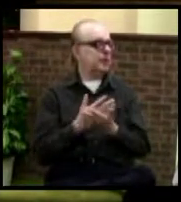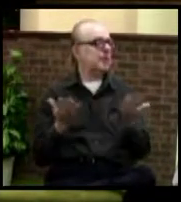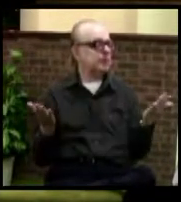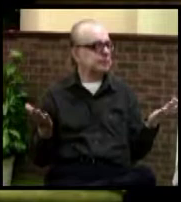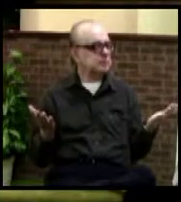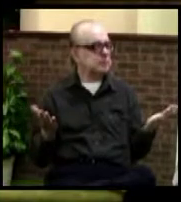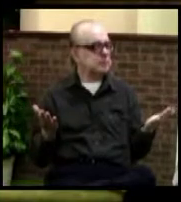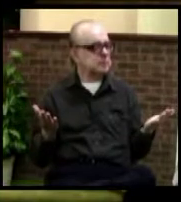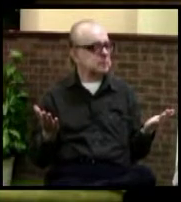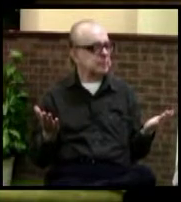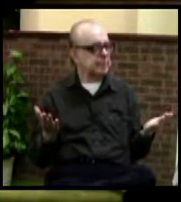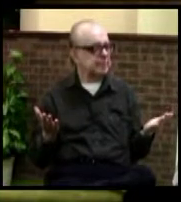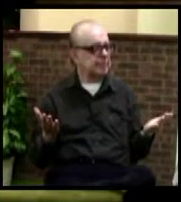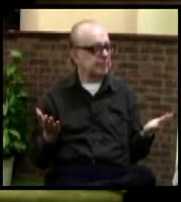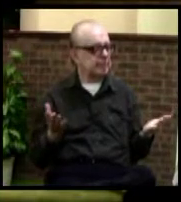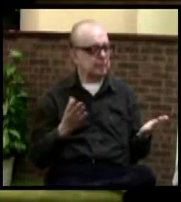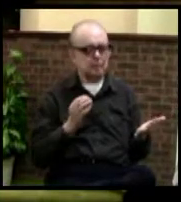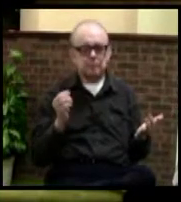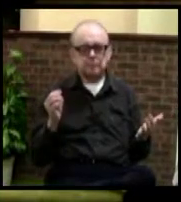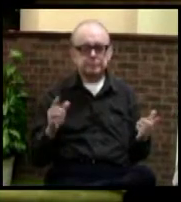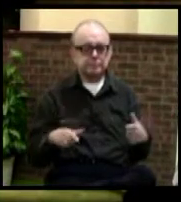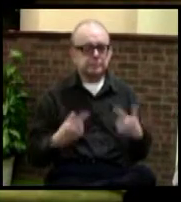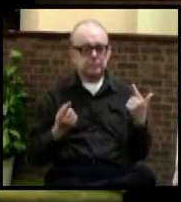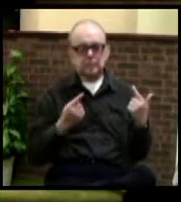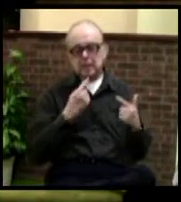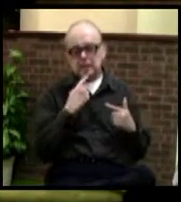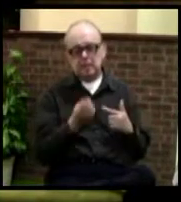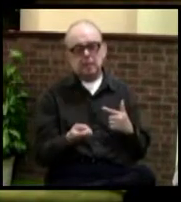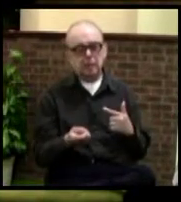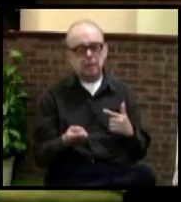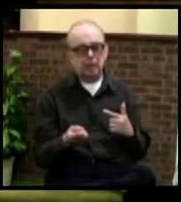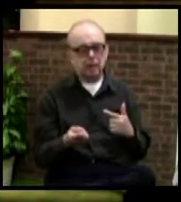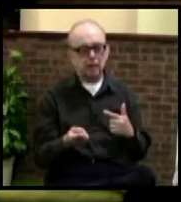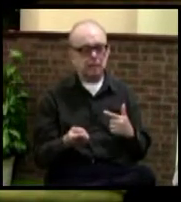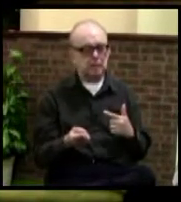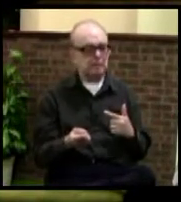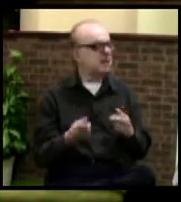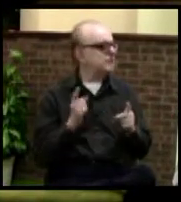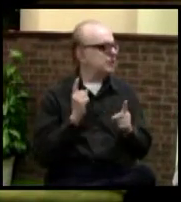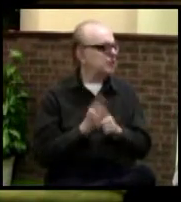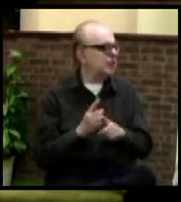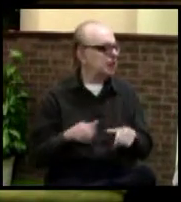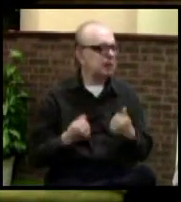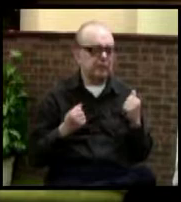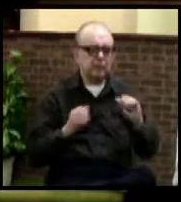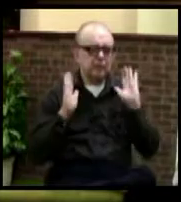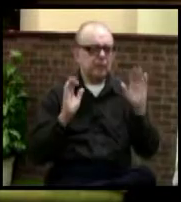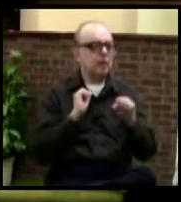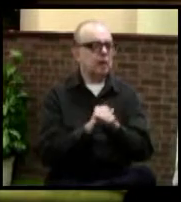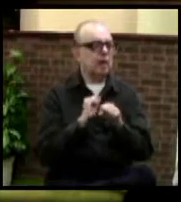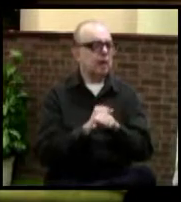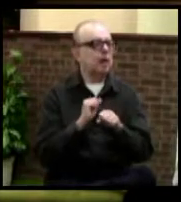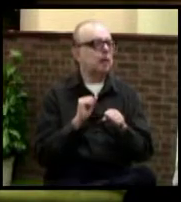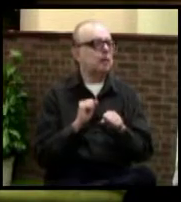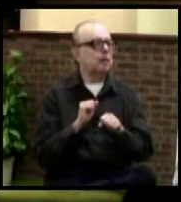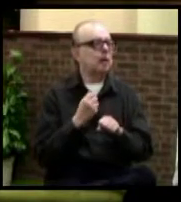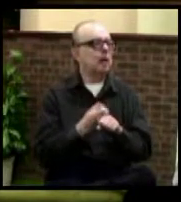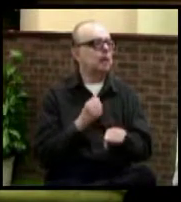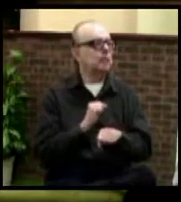that. In her life, she would tell you that was ordinary and wonderful, hardworking and